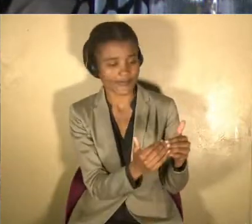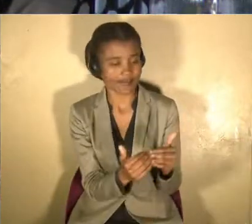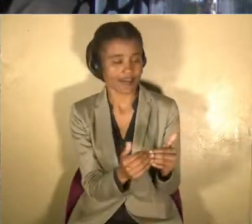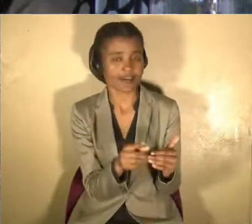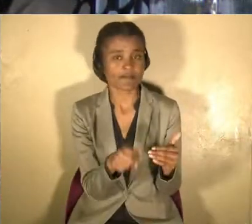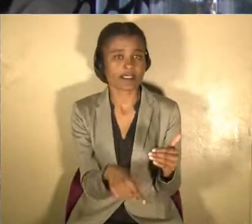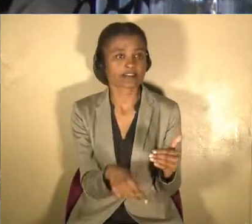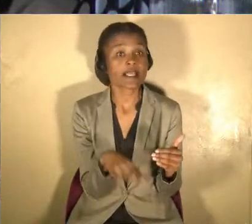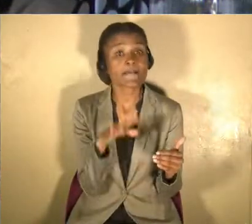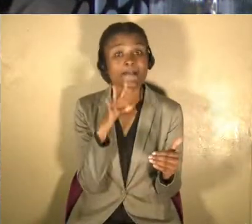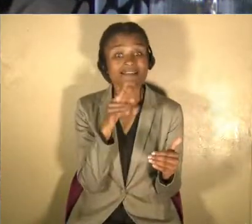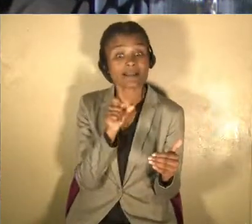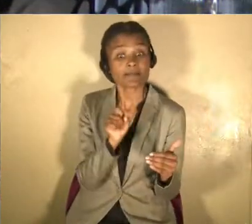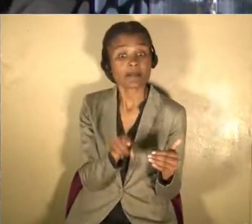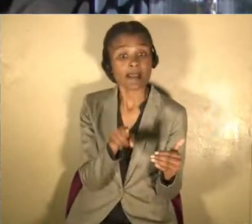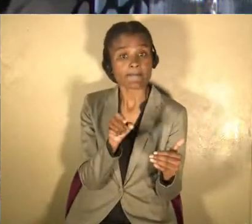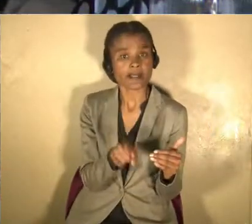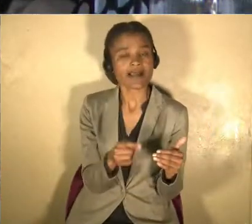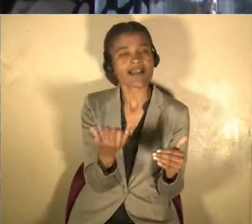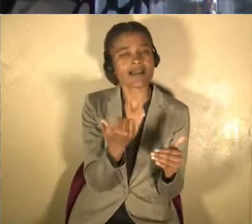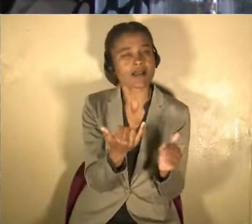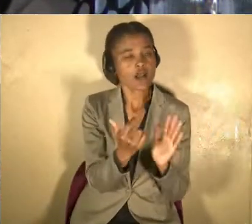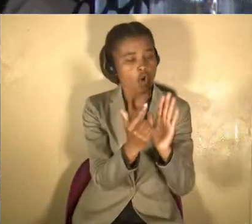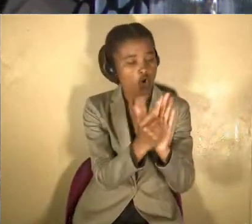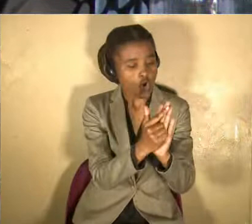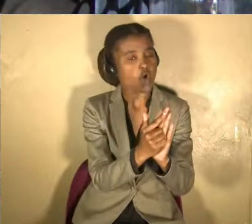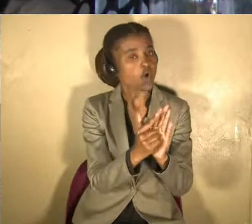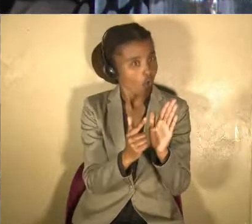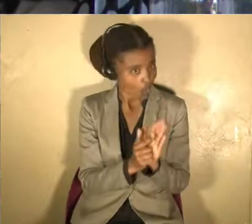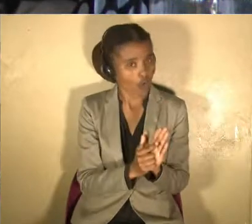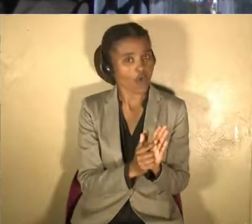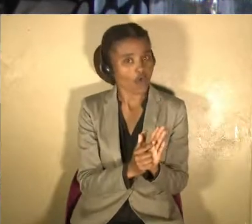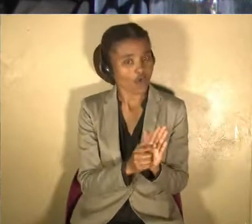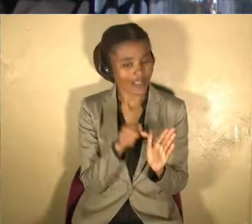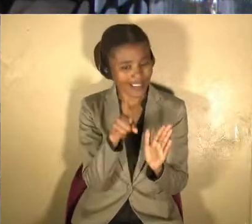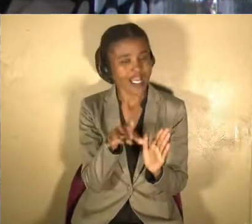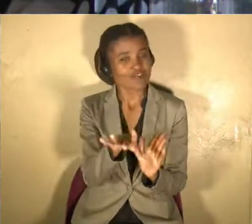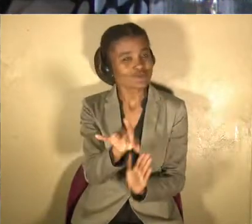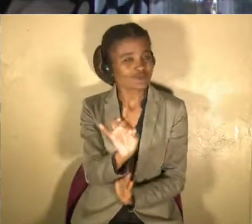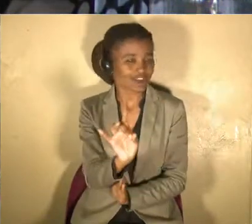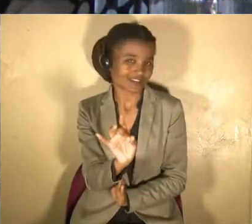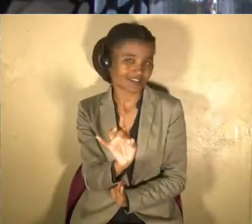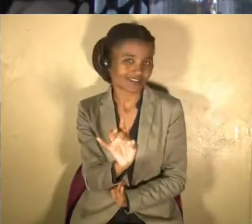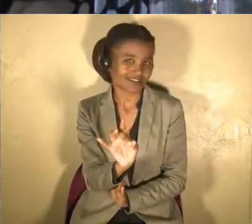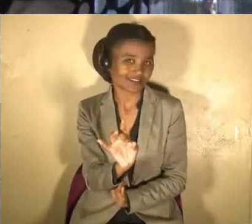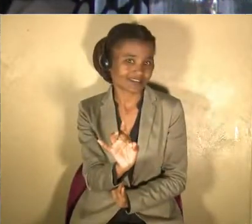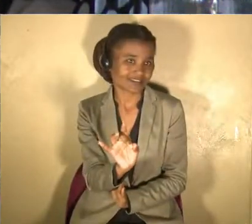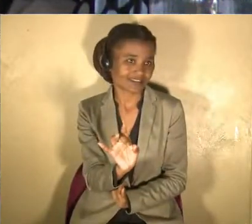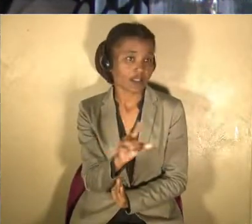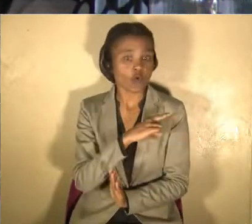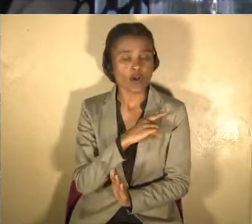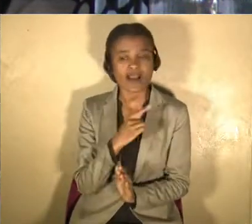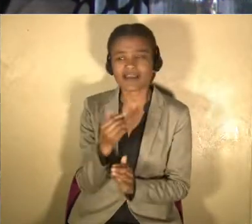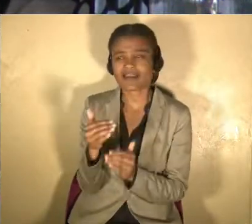legal status a more concrete than a caregiver, because a caregiver can